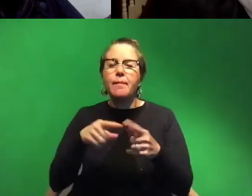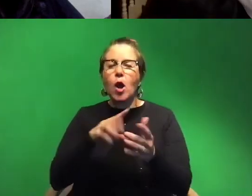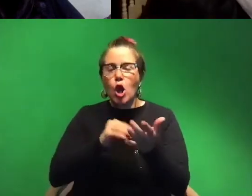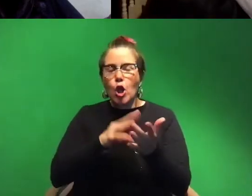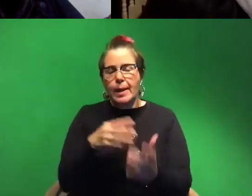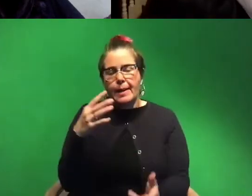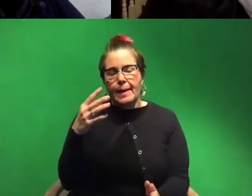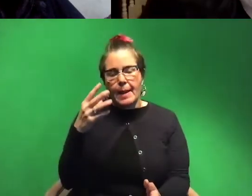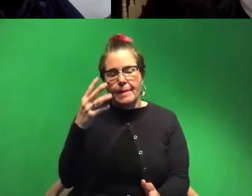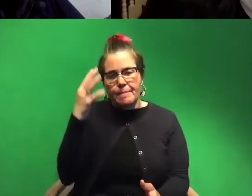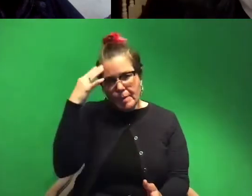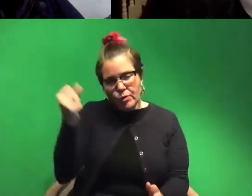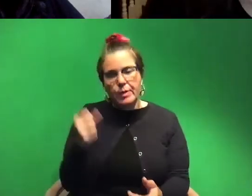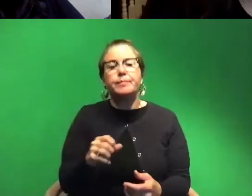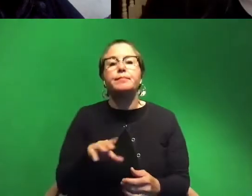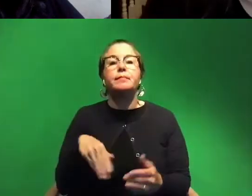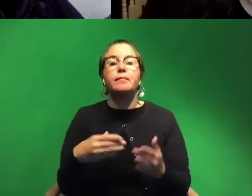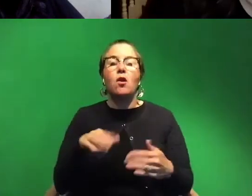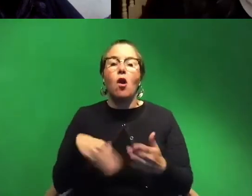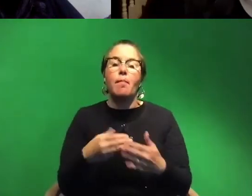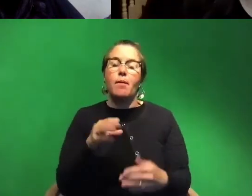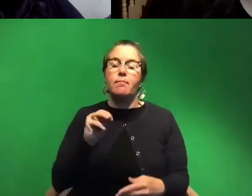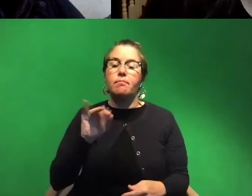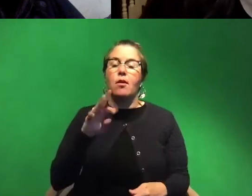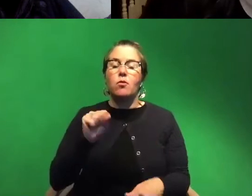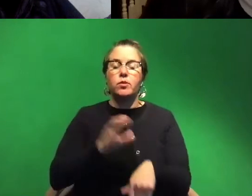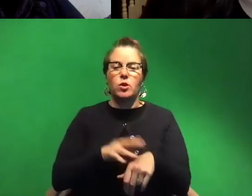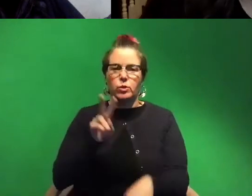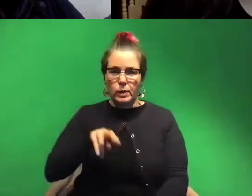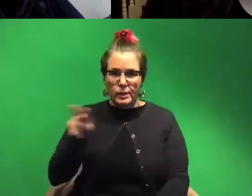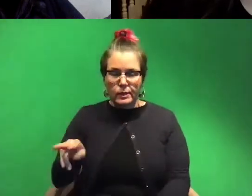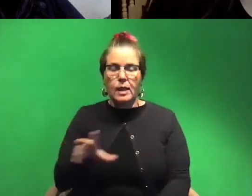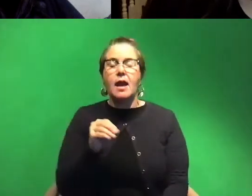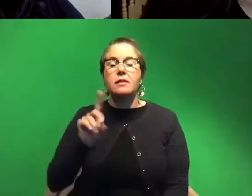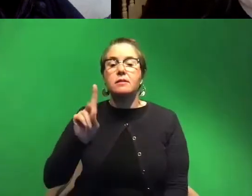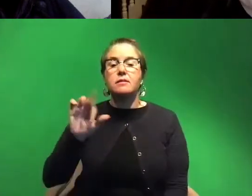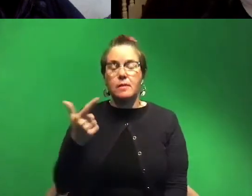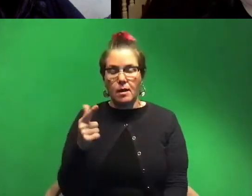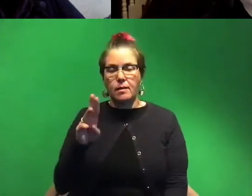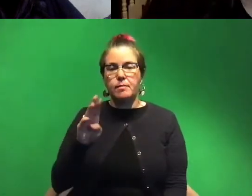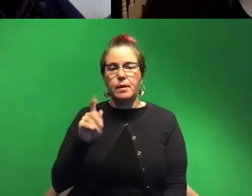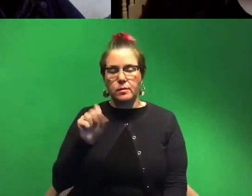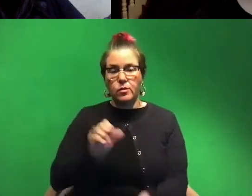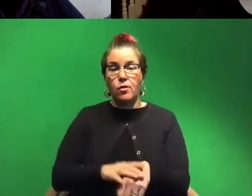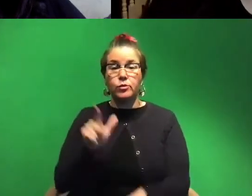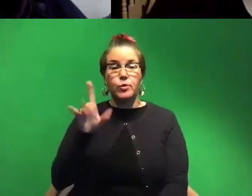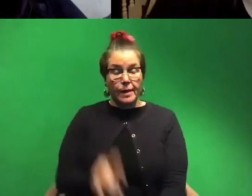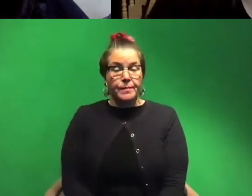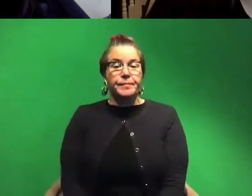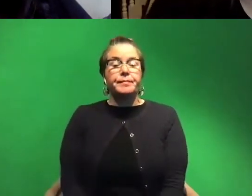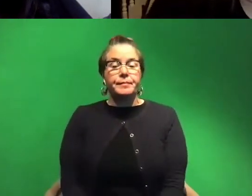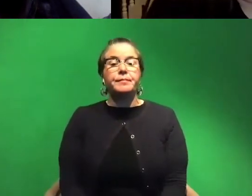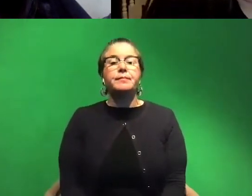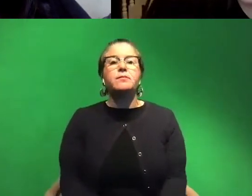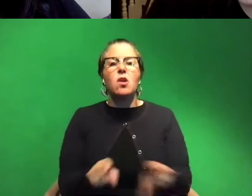and then all about microbes on the 22nd, and then dung beetles on the 28th. We're also still going to be